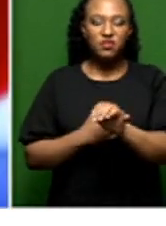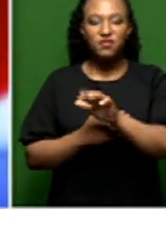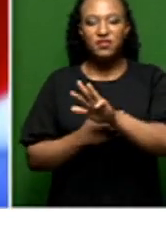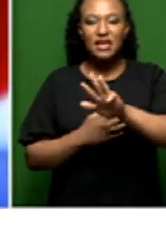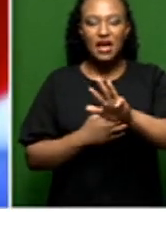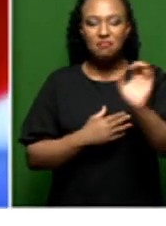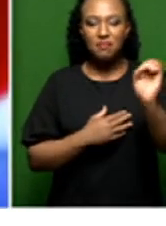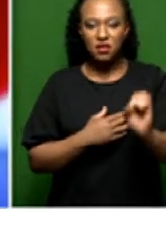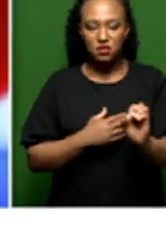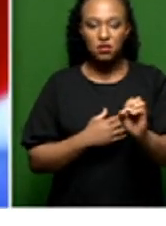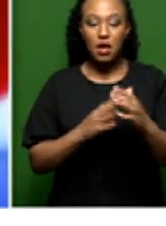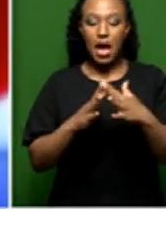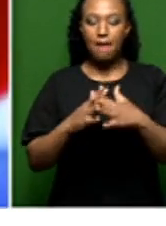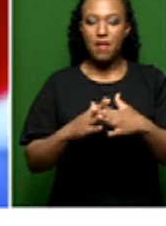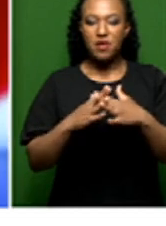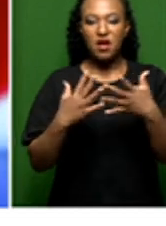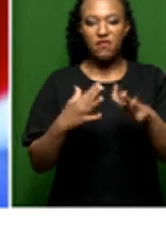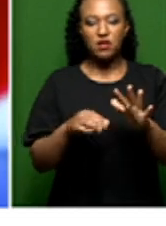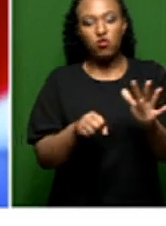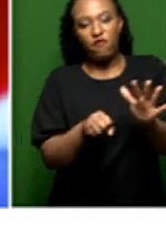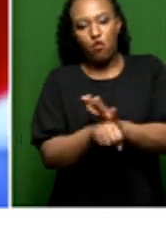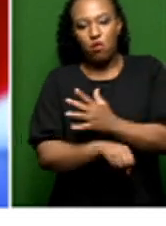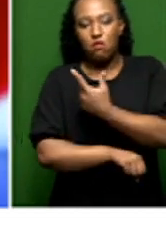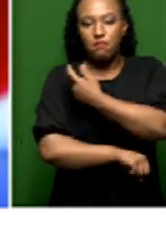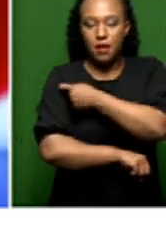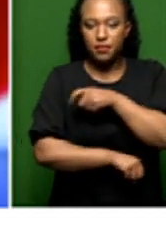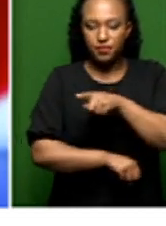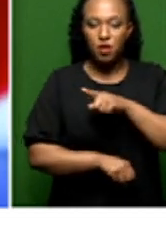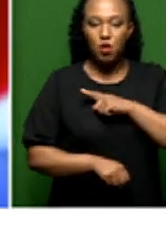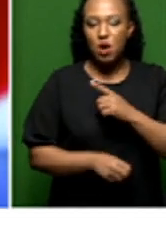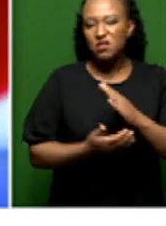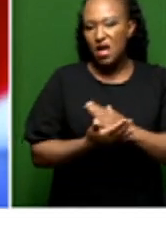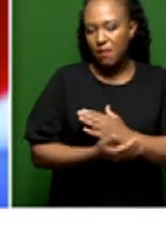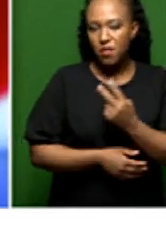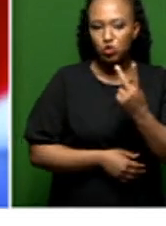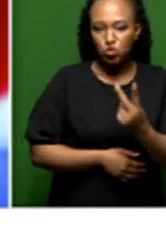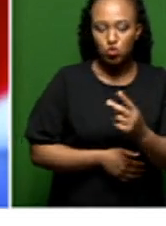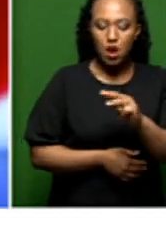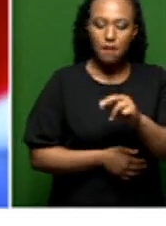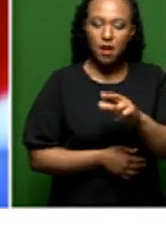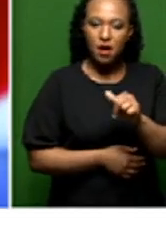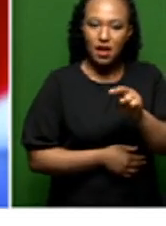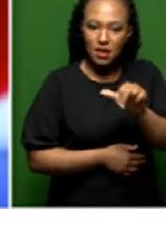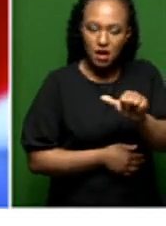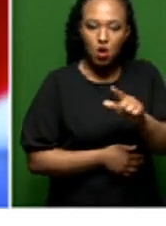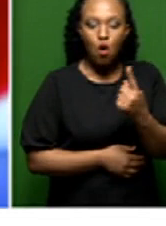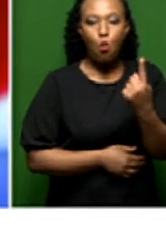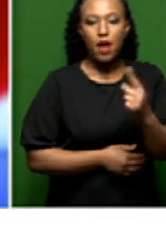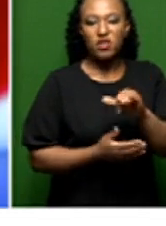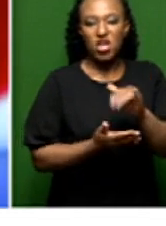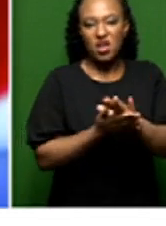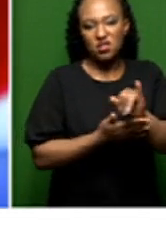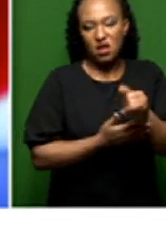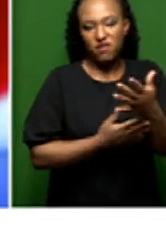U.S. population is regarded as fully vaccinated, a reference either to the two-shot mRNA regimen or the single-dose